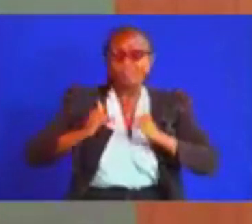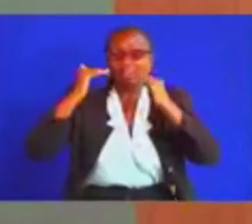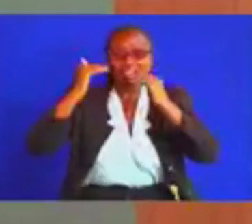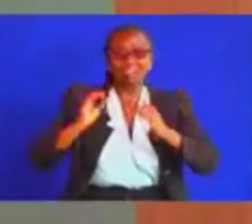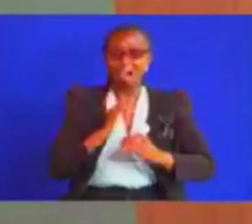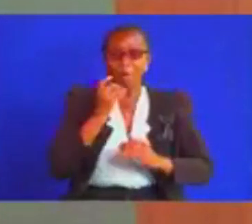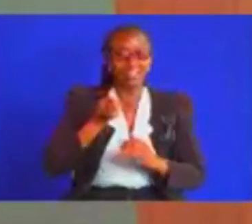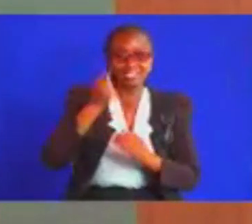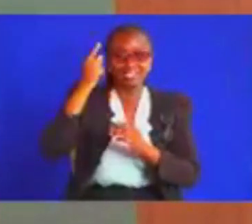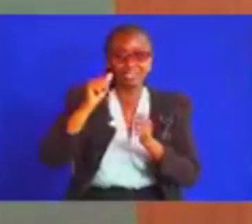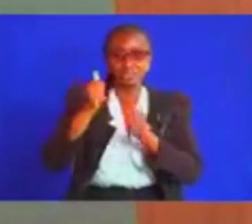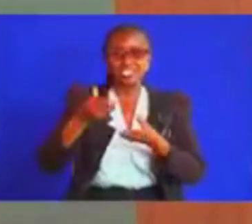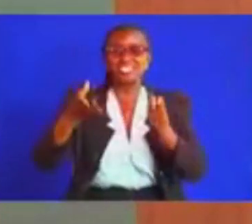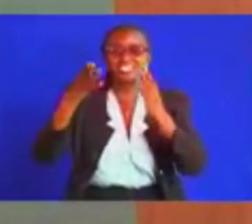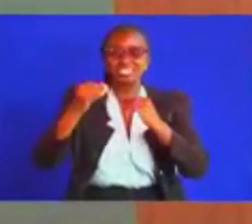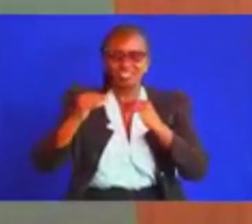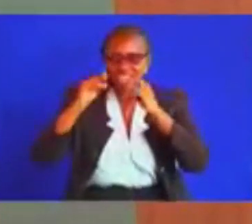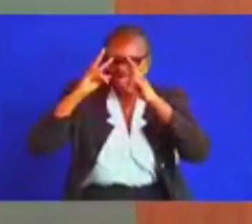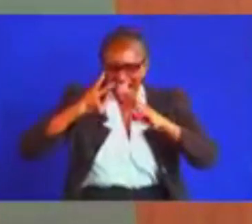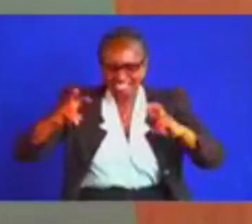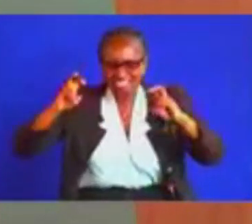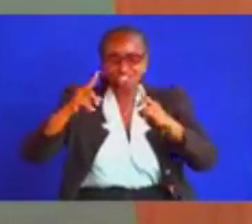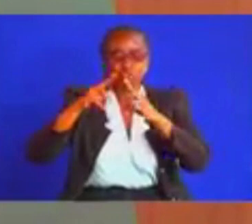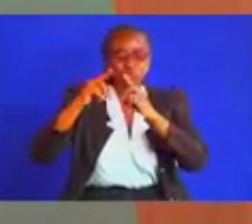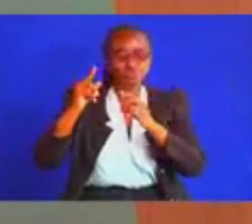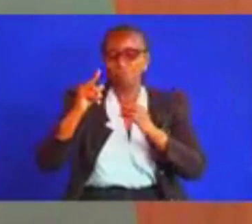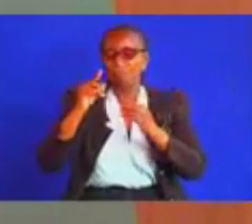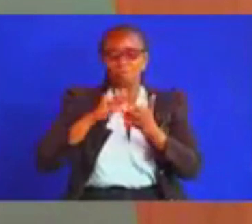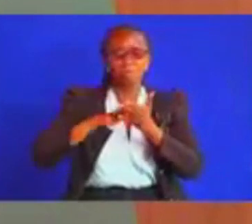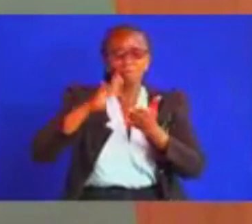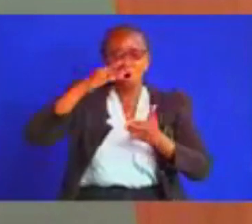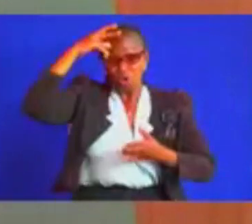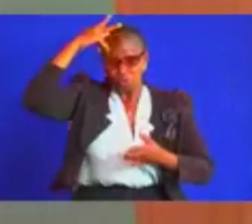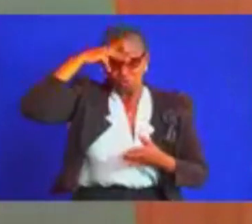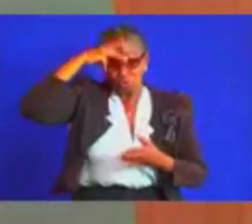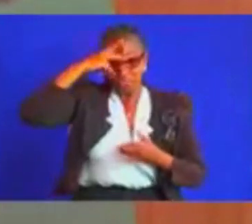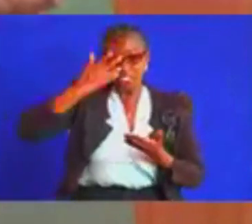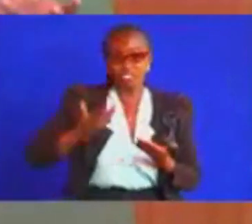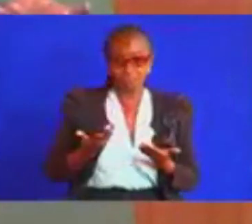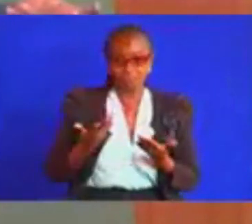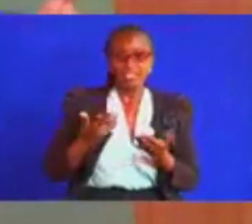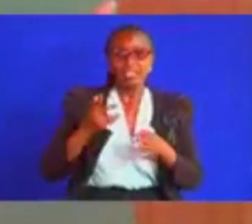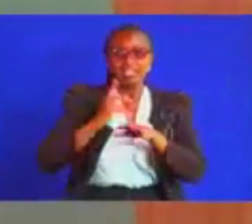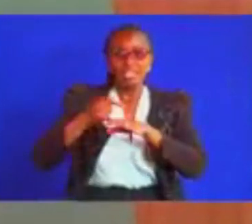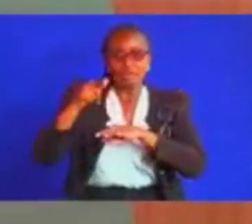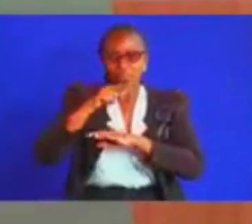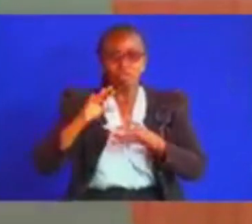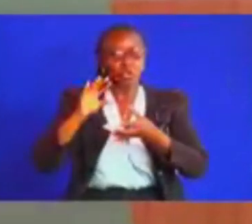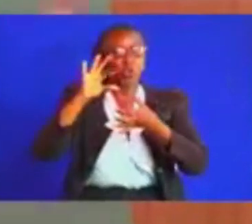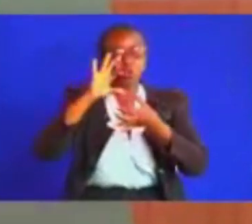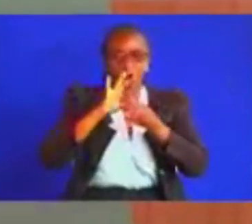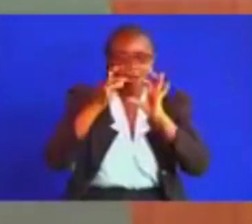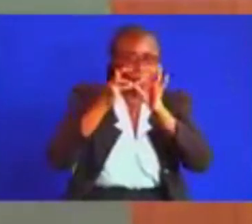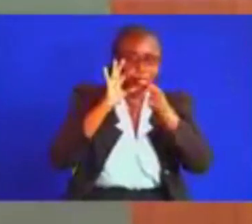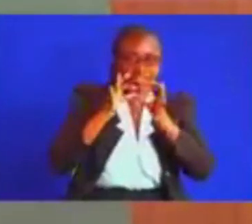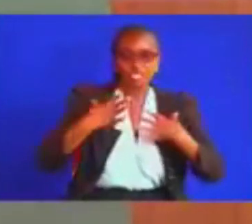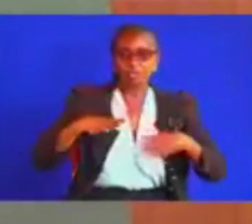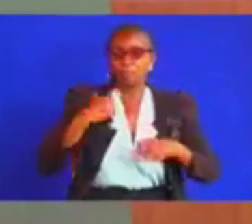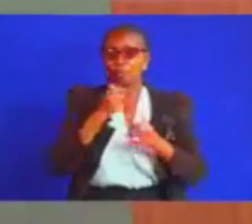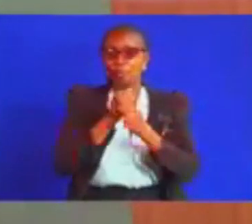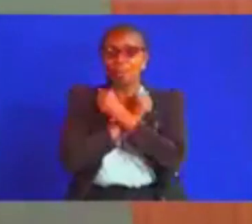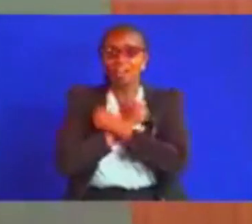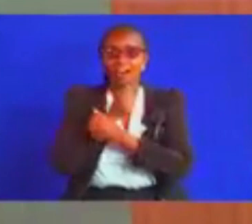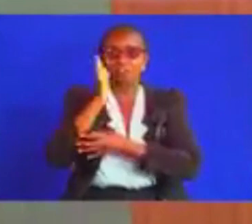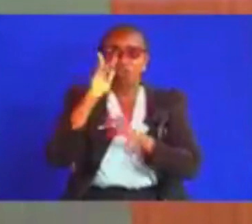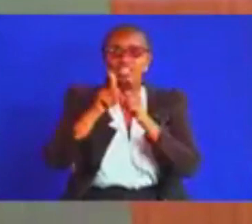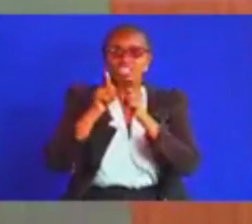us access to superior spiritual knowledge as co-laborers in the vineyard, as people who love God and